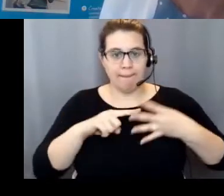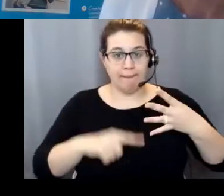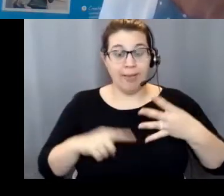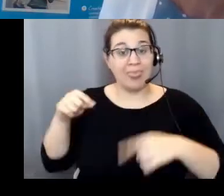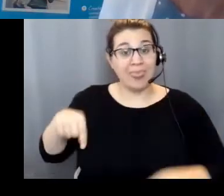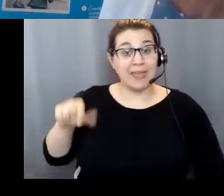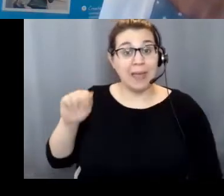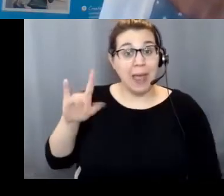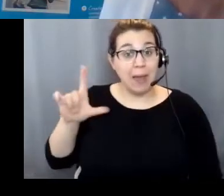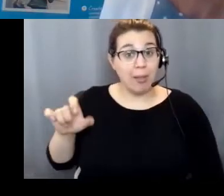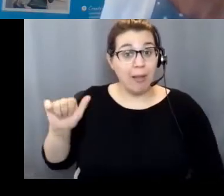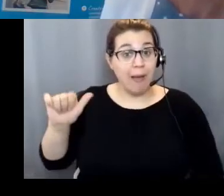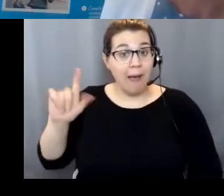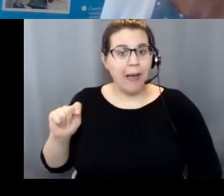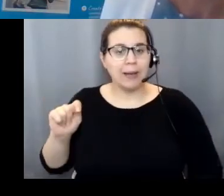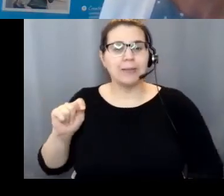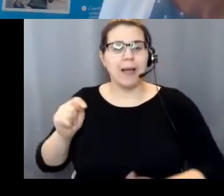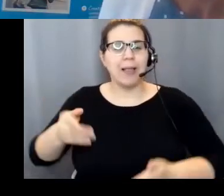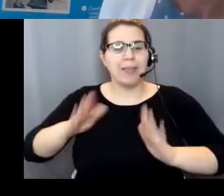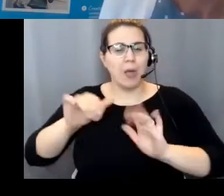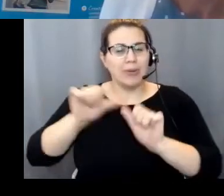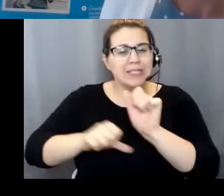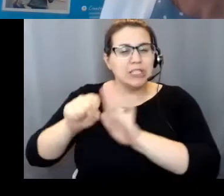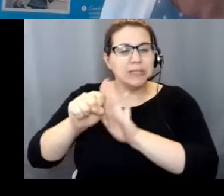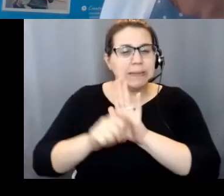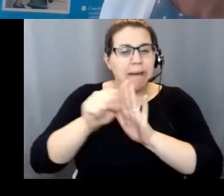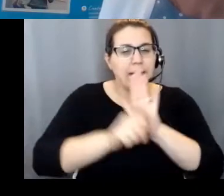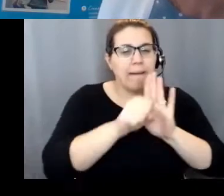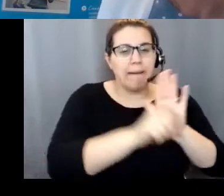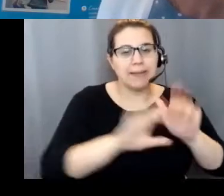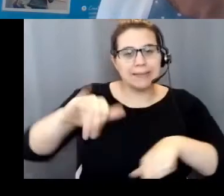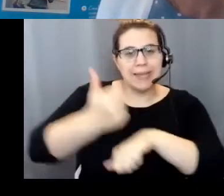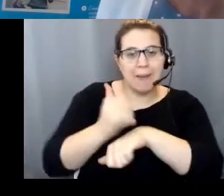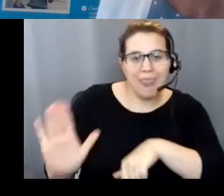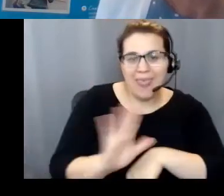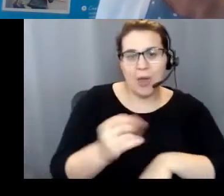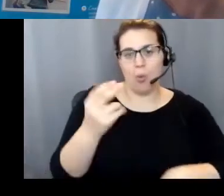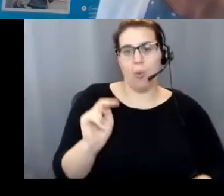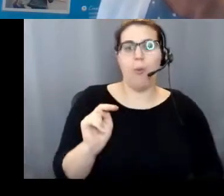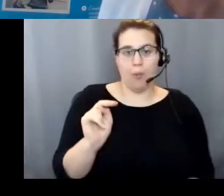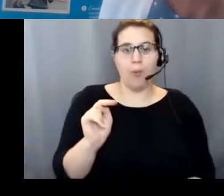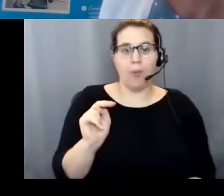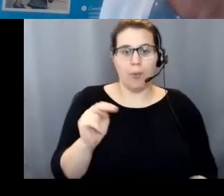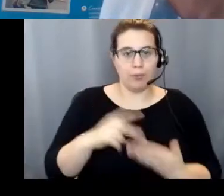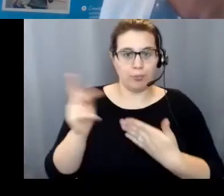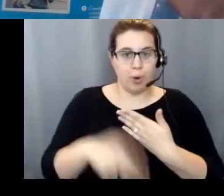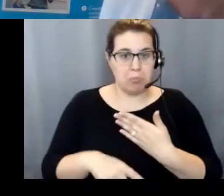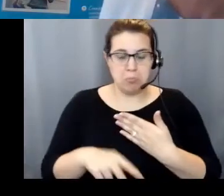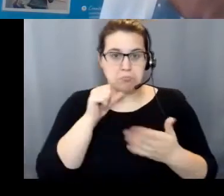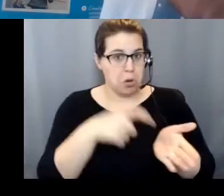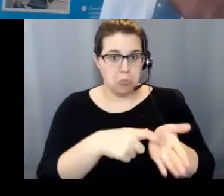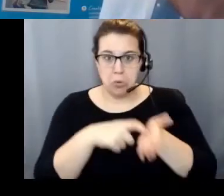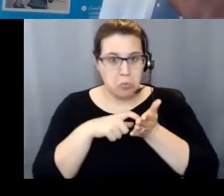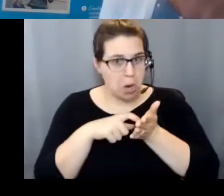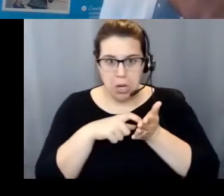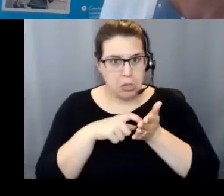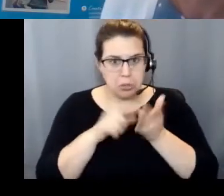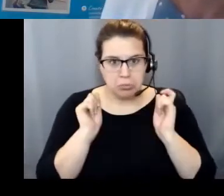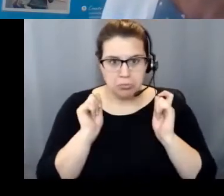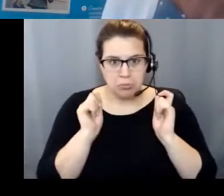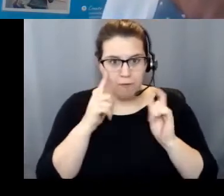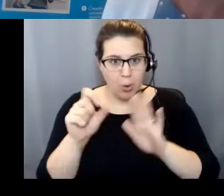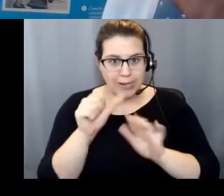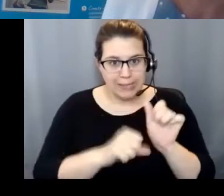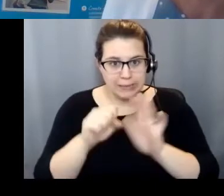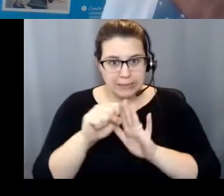to create their own ABLE programs. The ABLE Act does not mandate that states have a program, so we do feel fortunate to have a